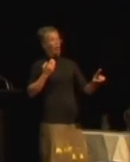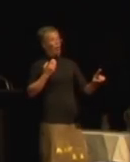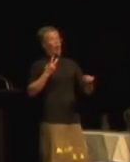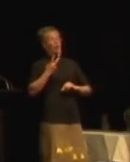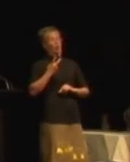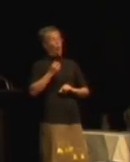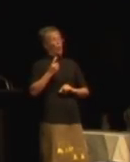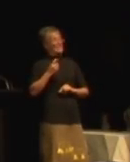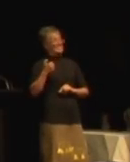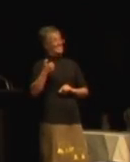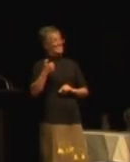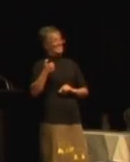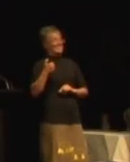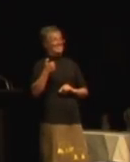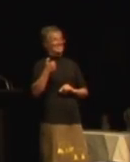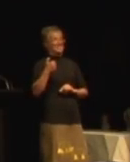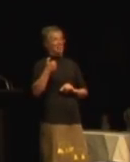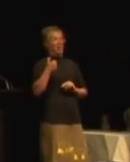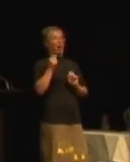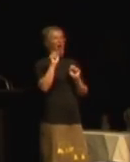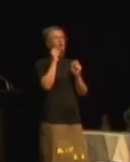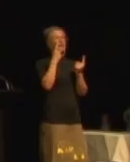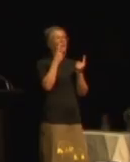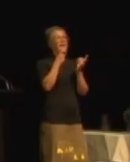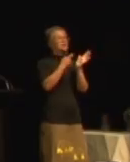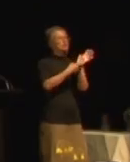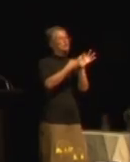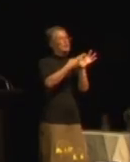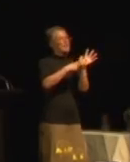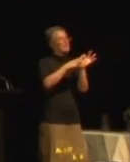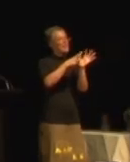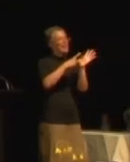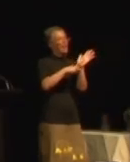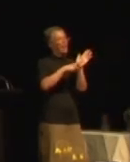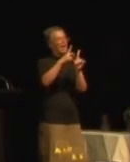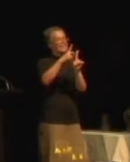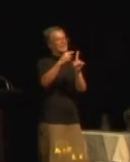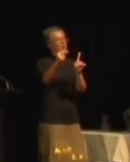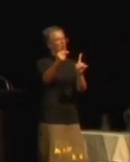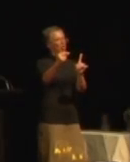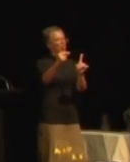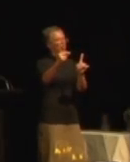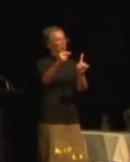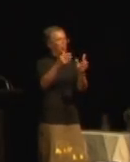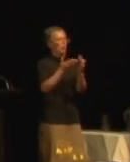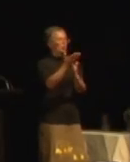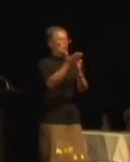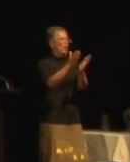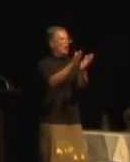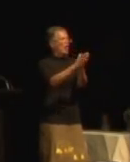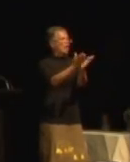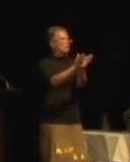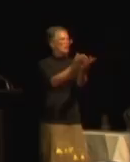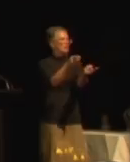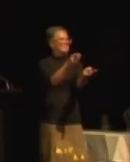2016, I learned that Reveal Digital, a nonprofit that worked with libraries and is now defunct, digitized On Our